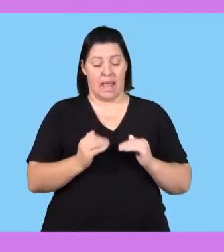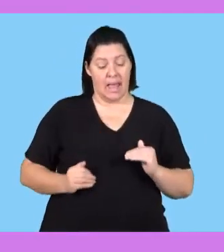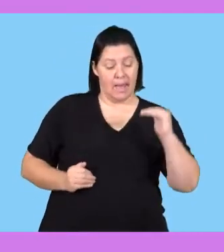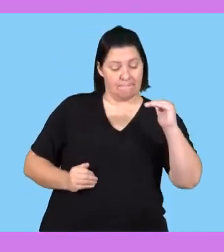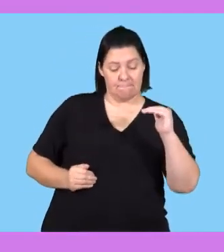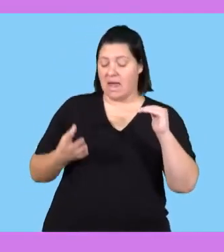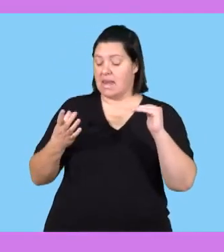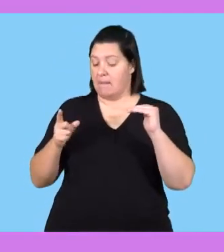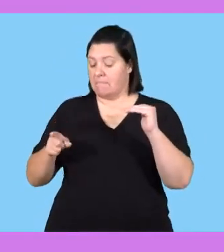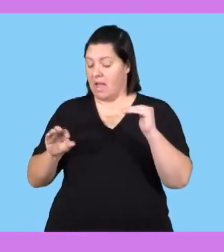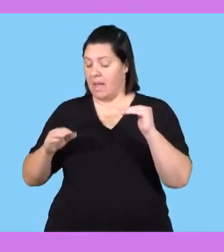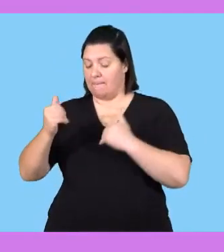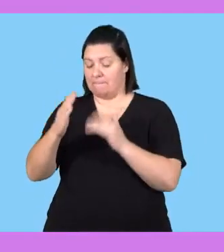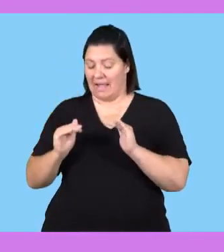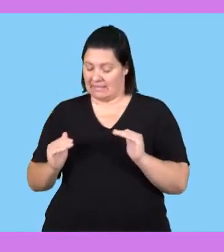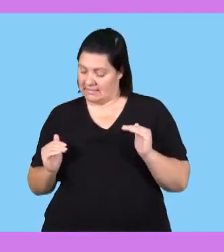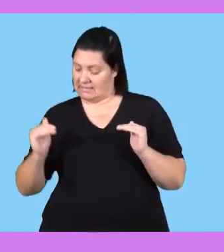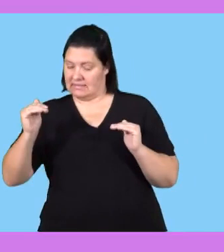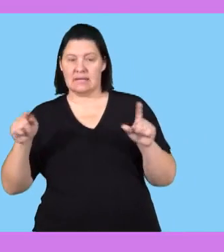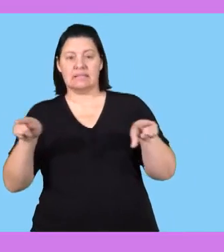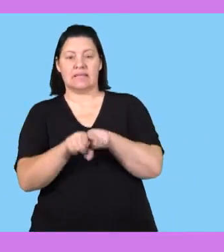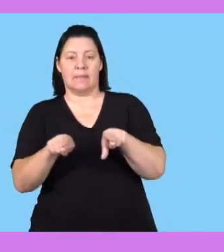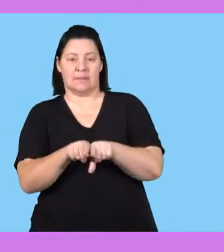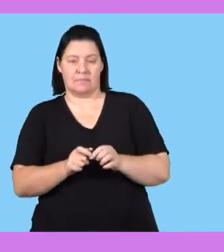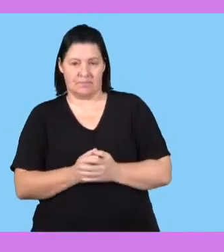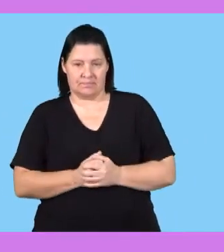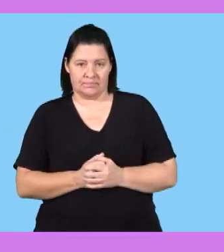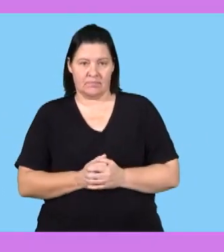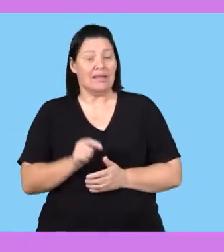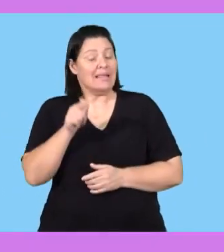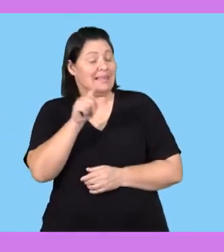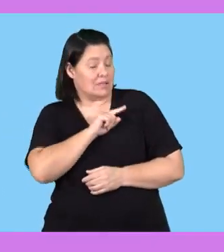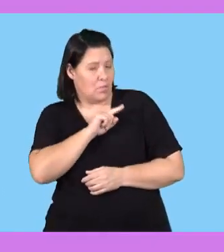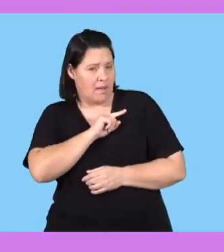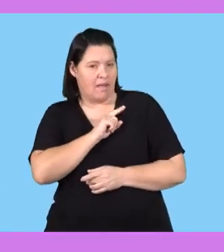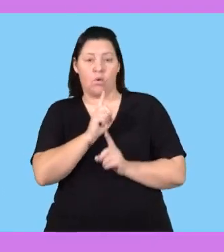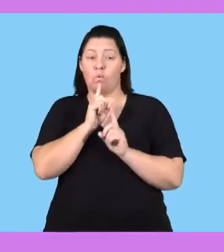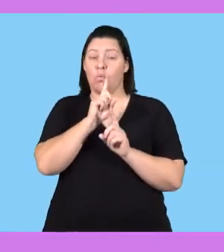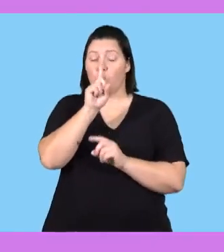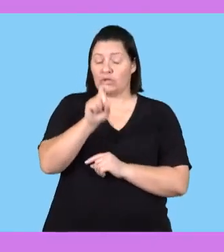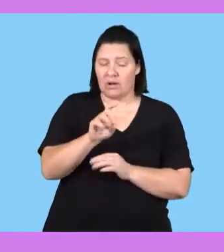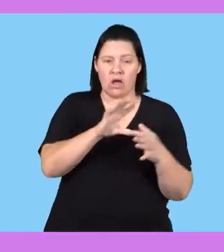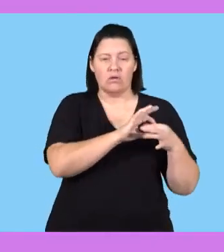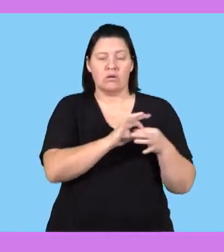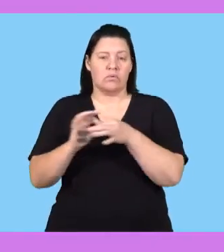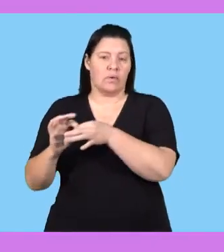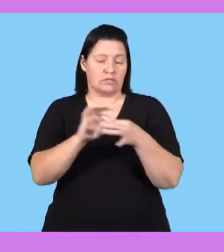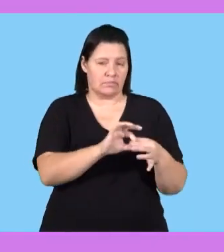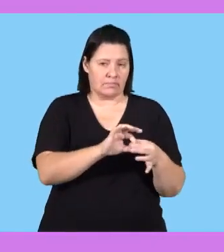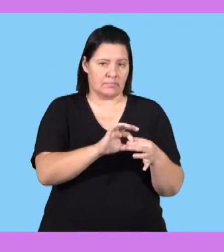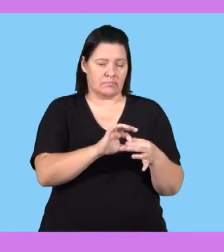of families increases, the number of pegs increases as well. Therefore, the question was, is